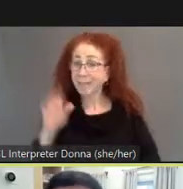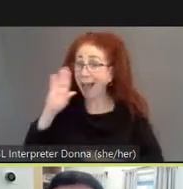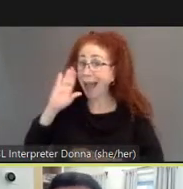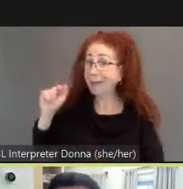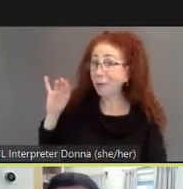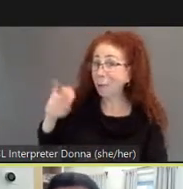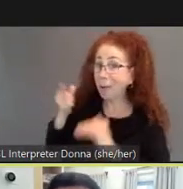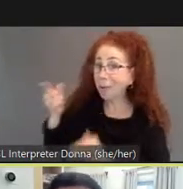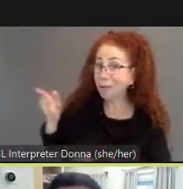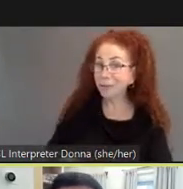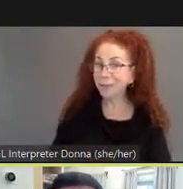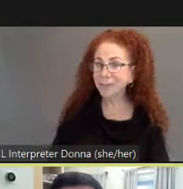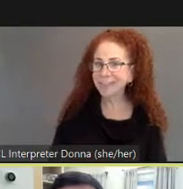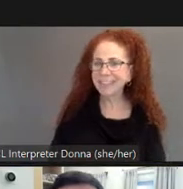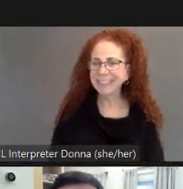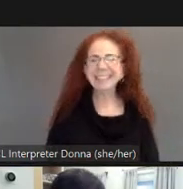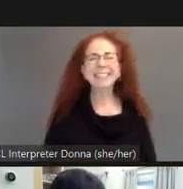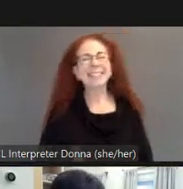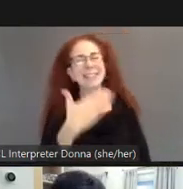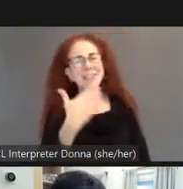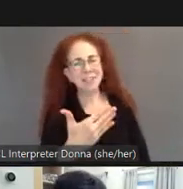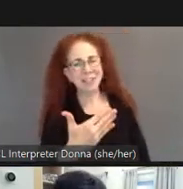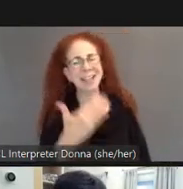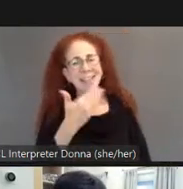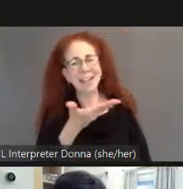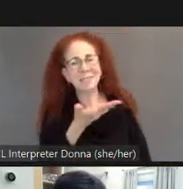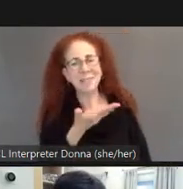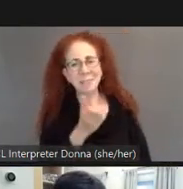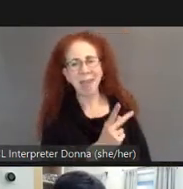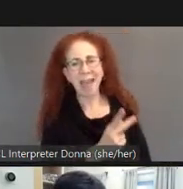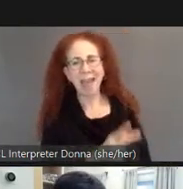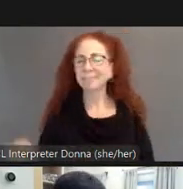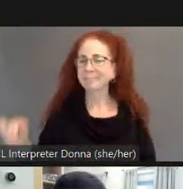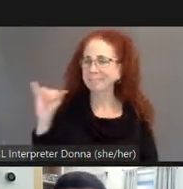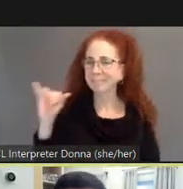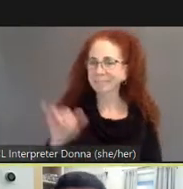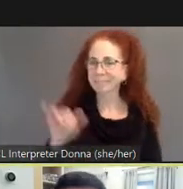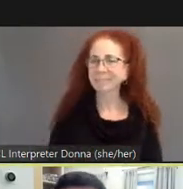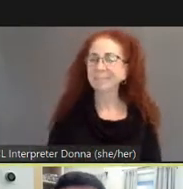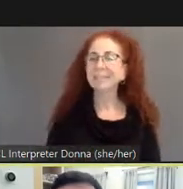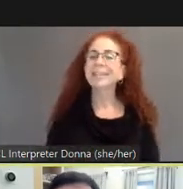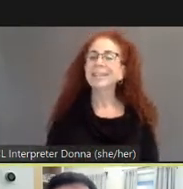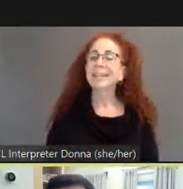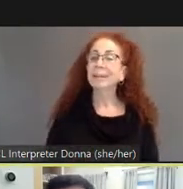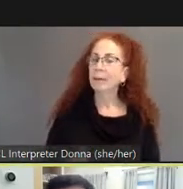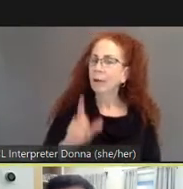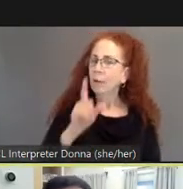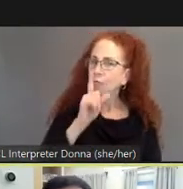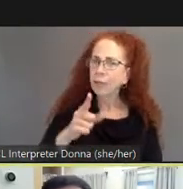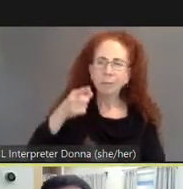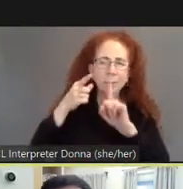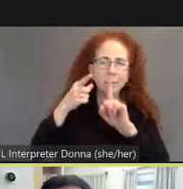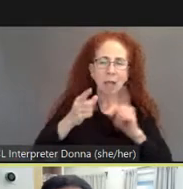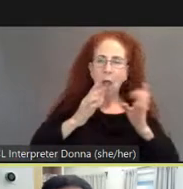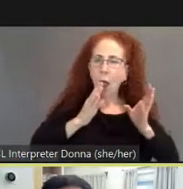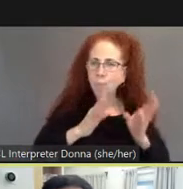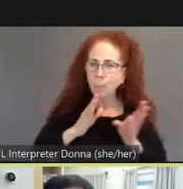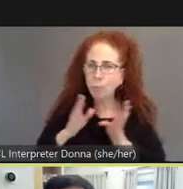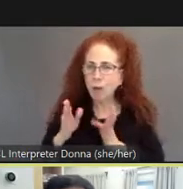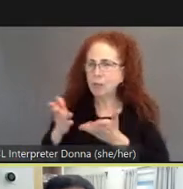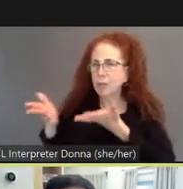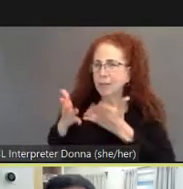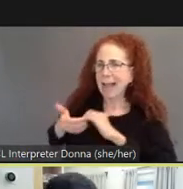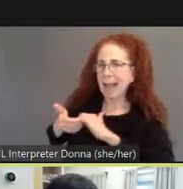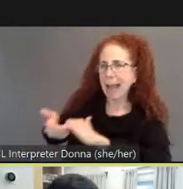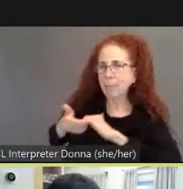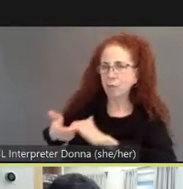how are you? Good, thanks for having me back. Yeah, it really is about the preparation and the collaboration. And I know